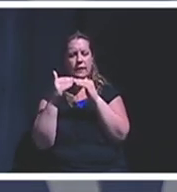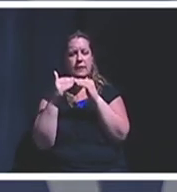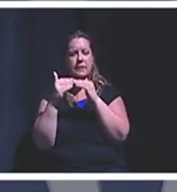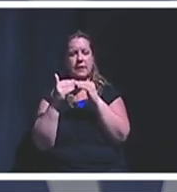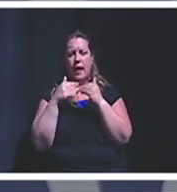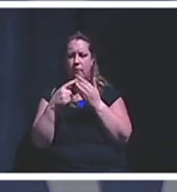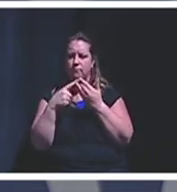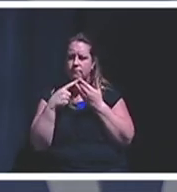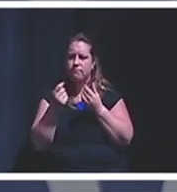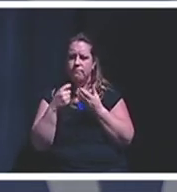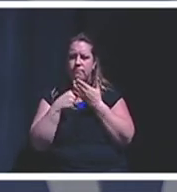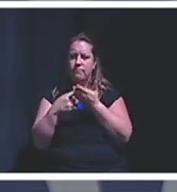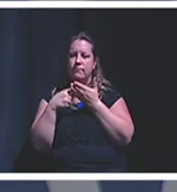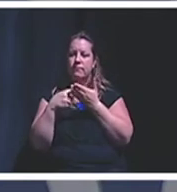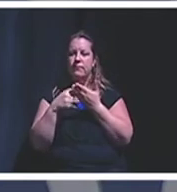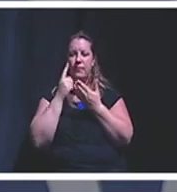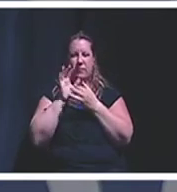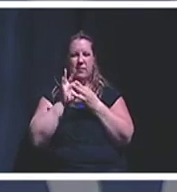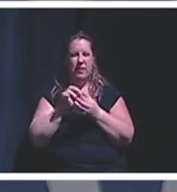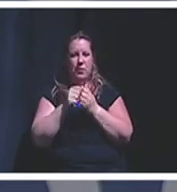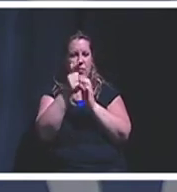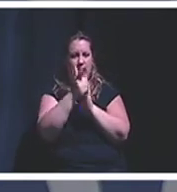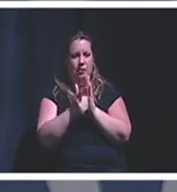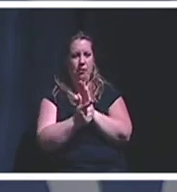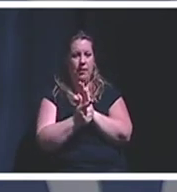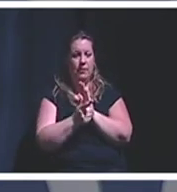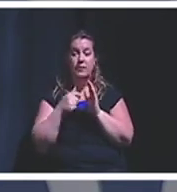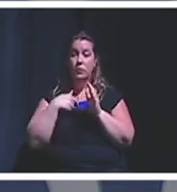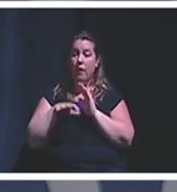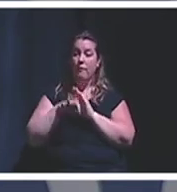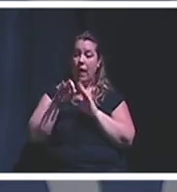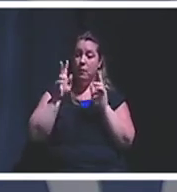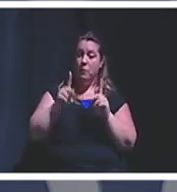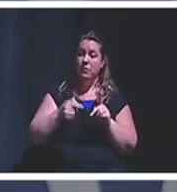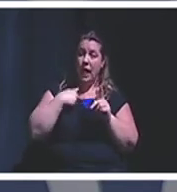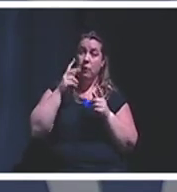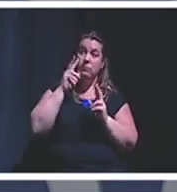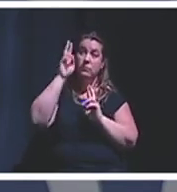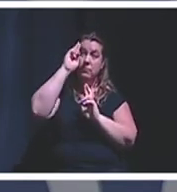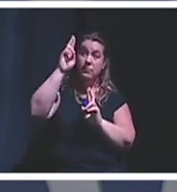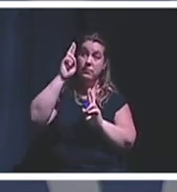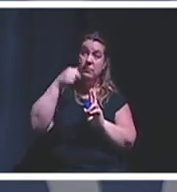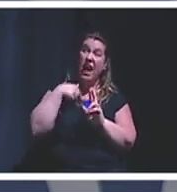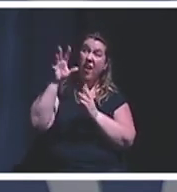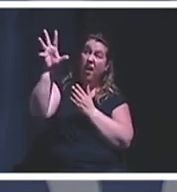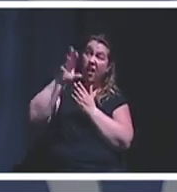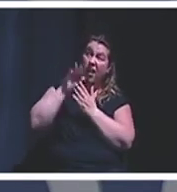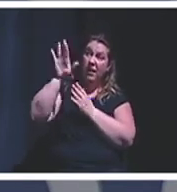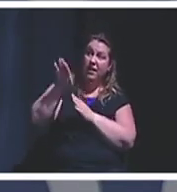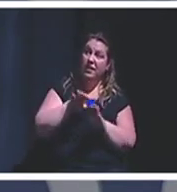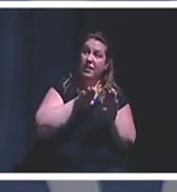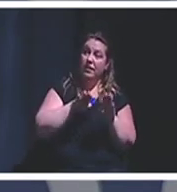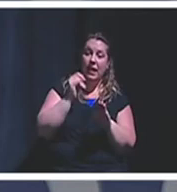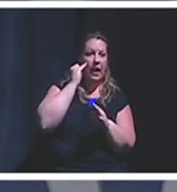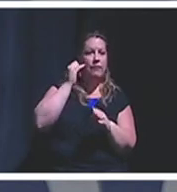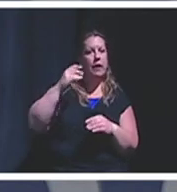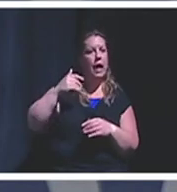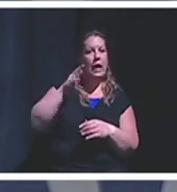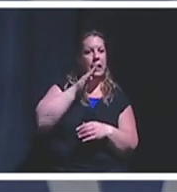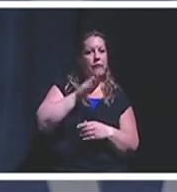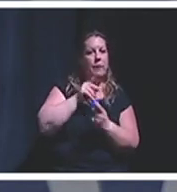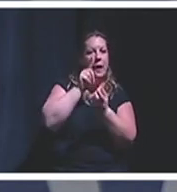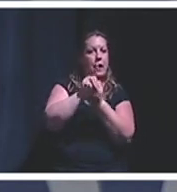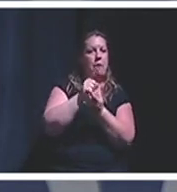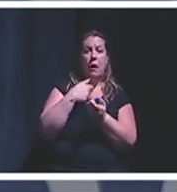law. I found someone that I wanted to emulate. If I hadn't met him, I probably